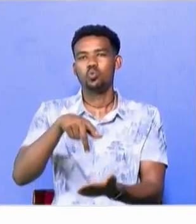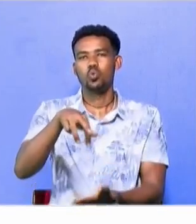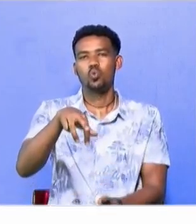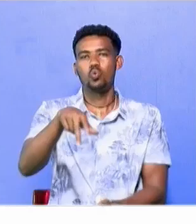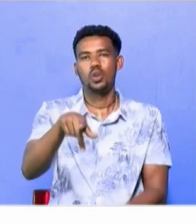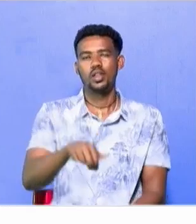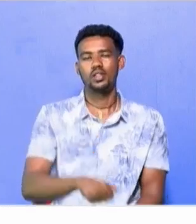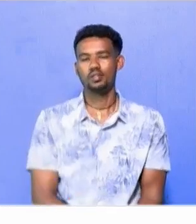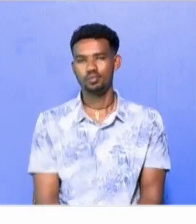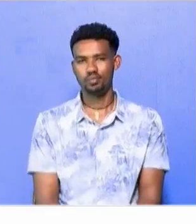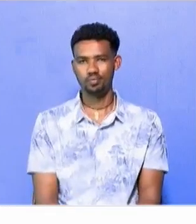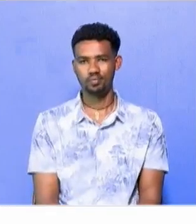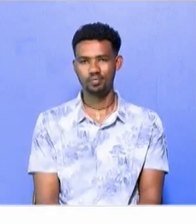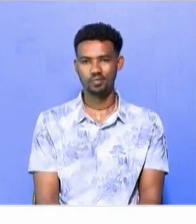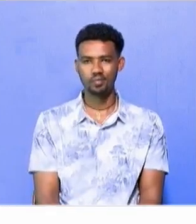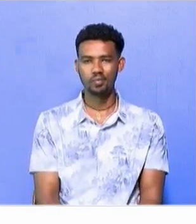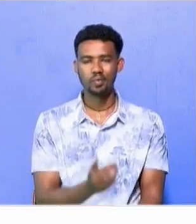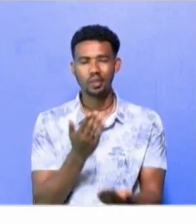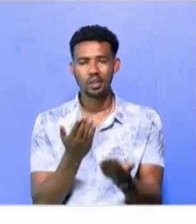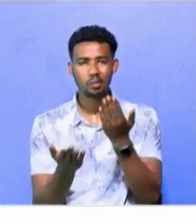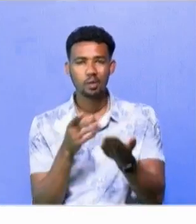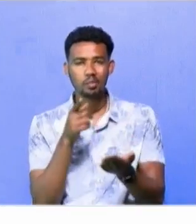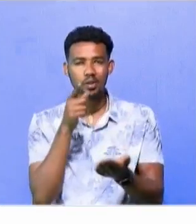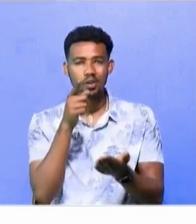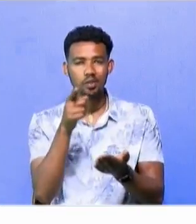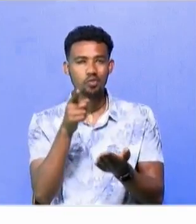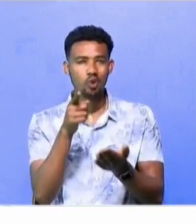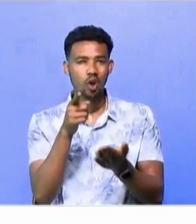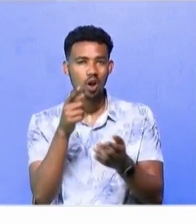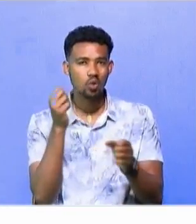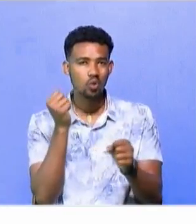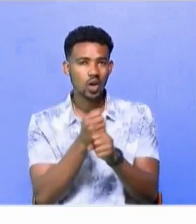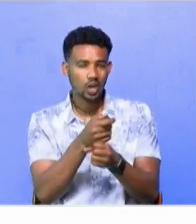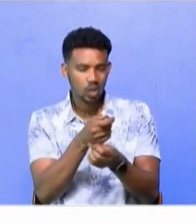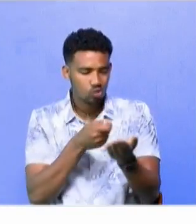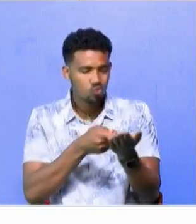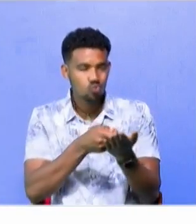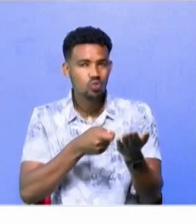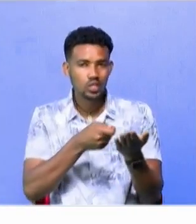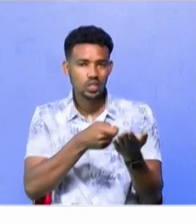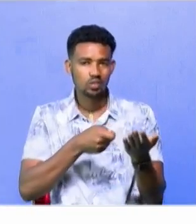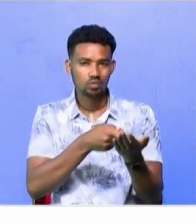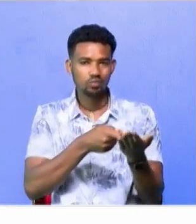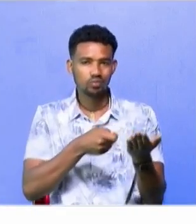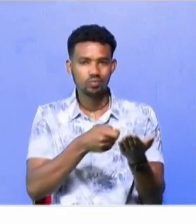write even cook,